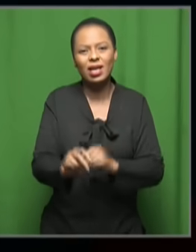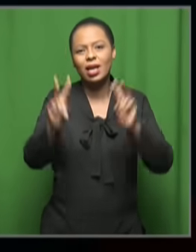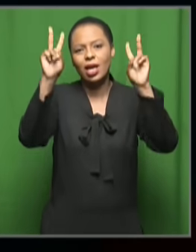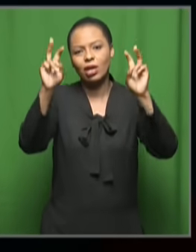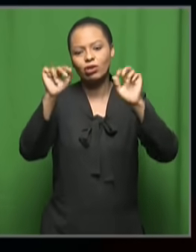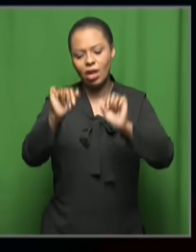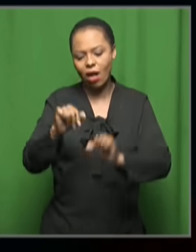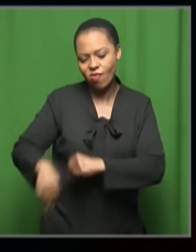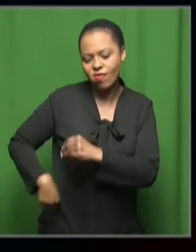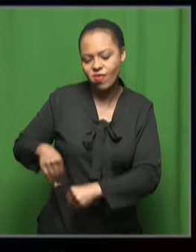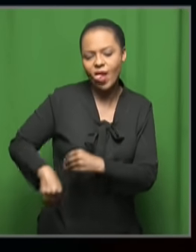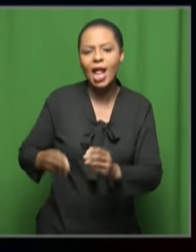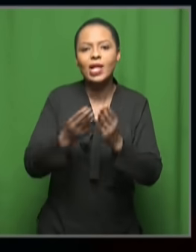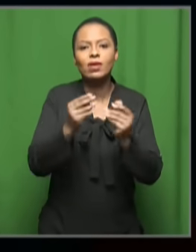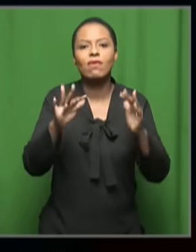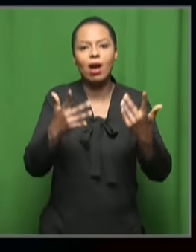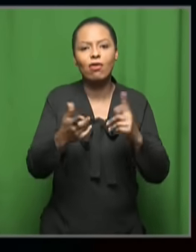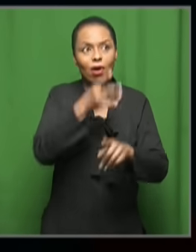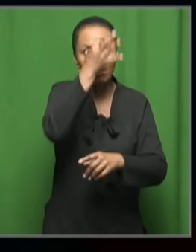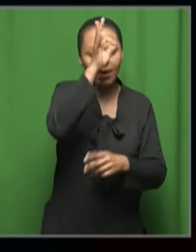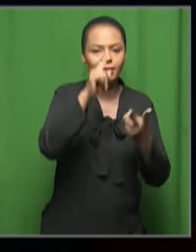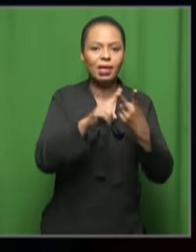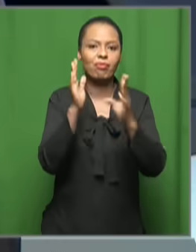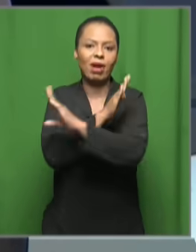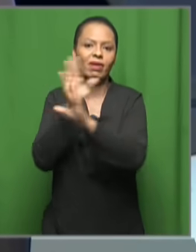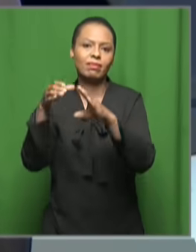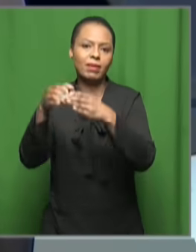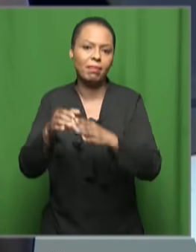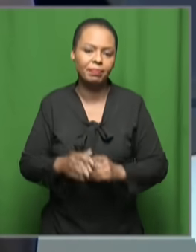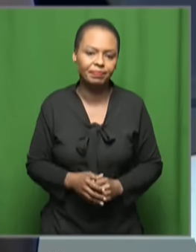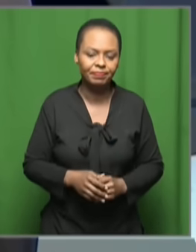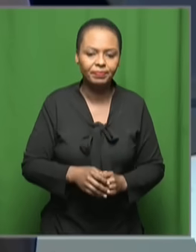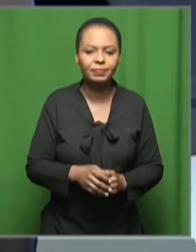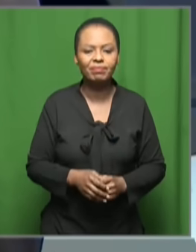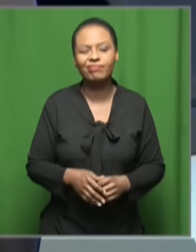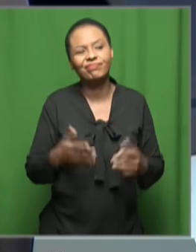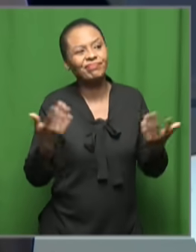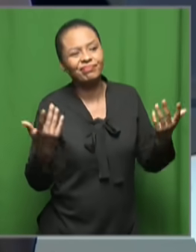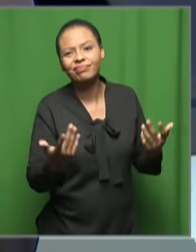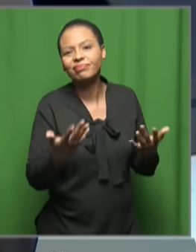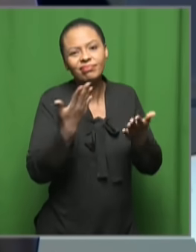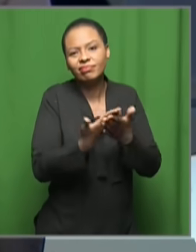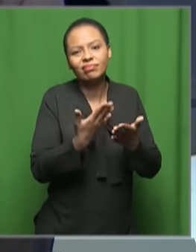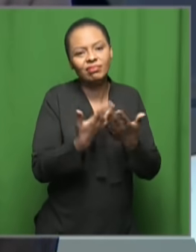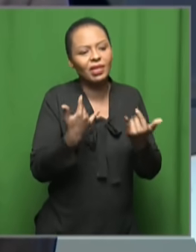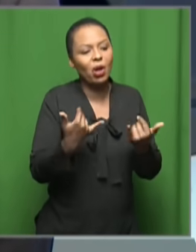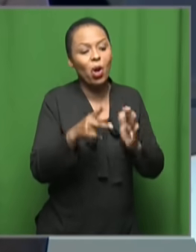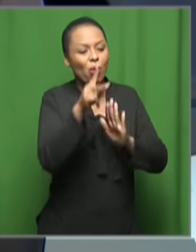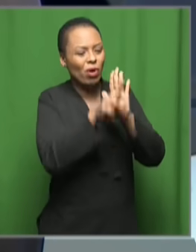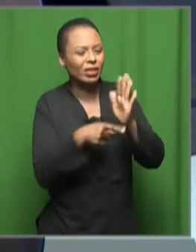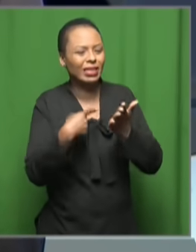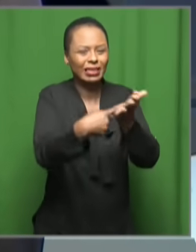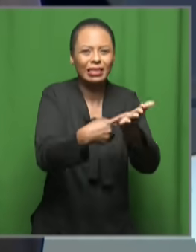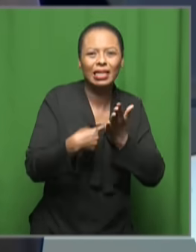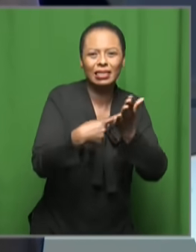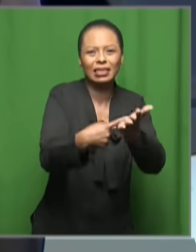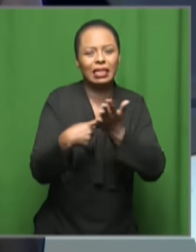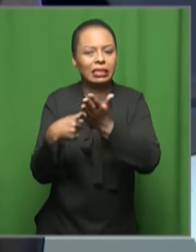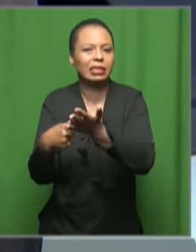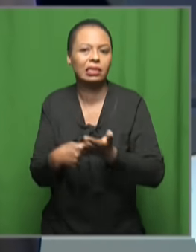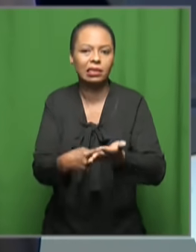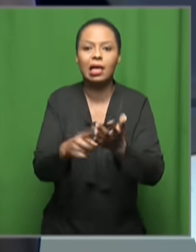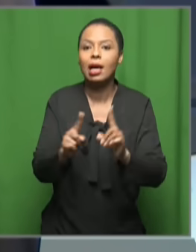of corruption in the public but also in the private sector? Yeah, so, Tulas, look, we can discuss policy, but I think the